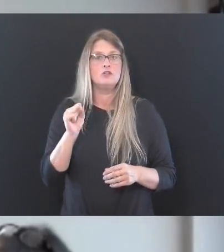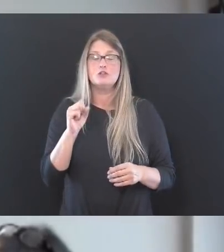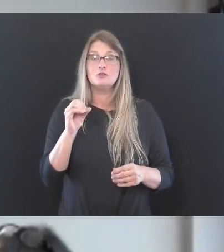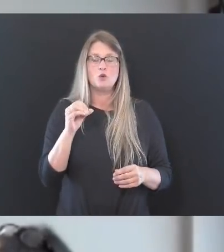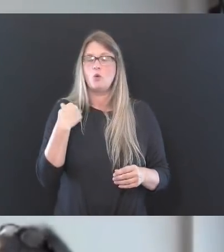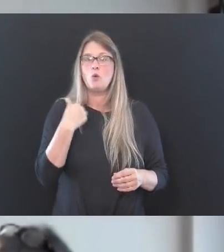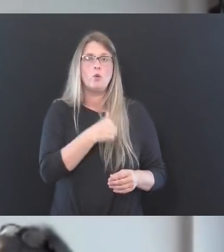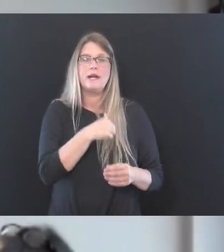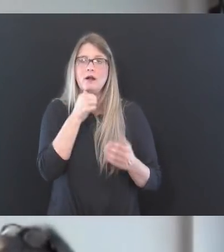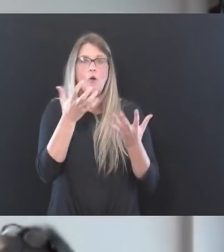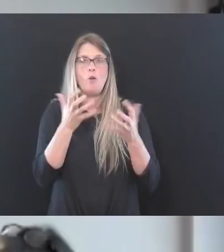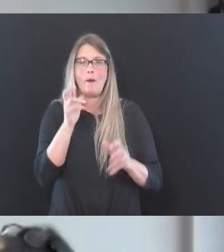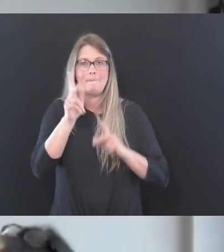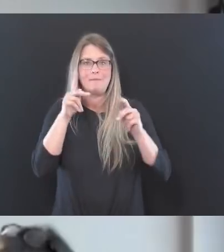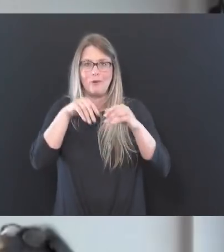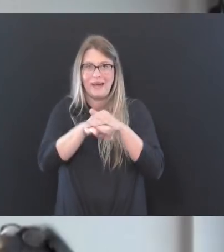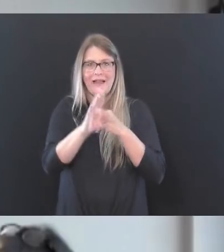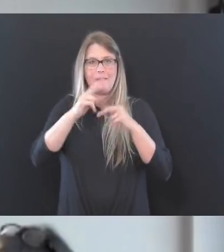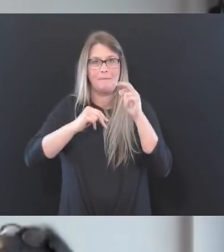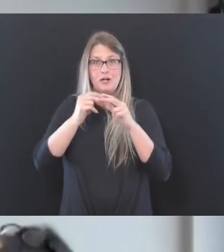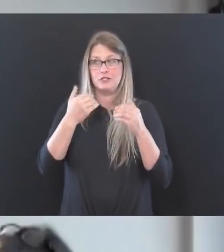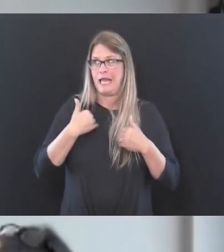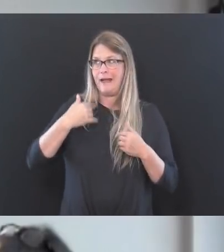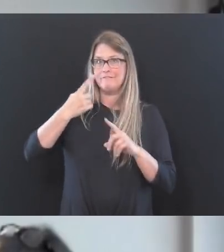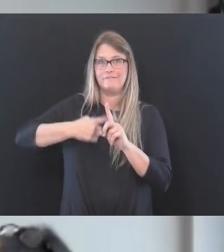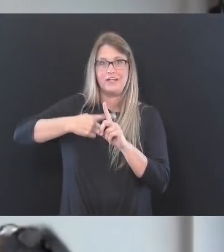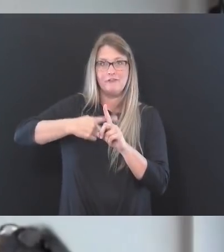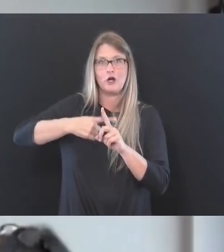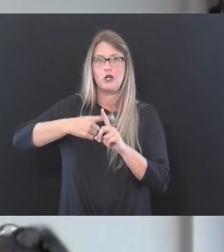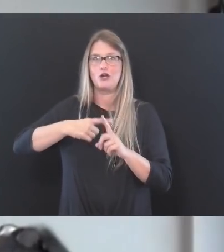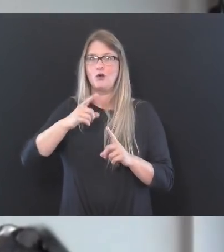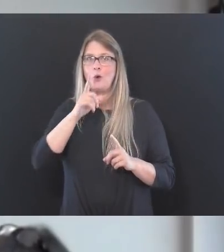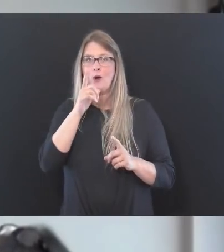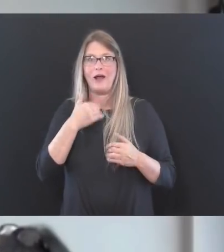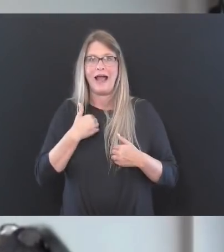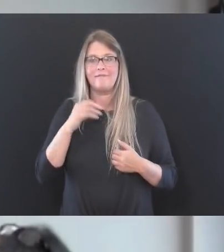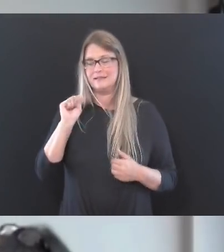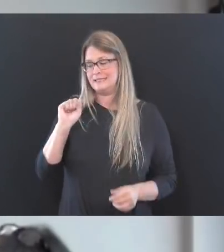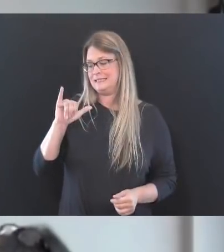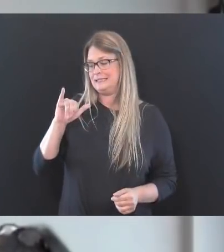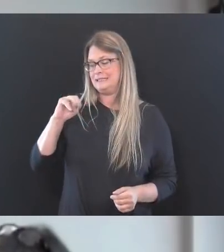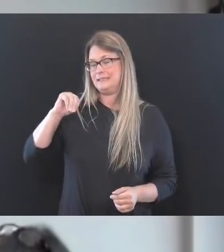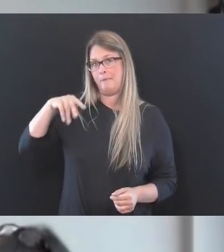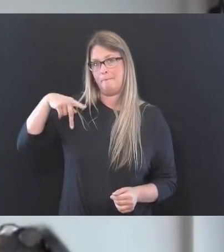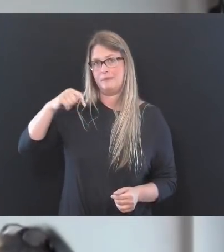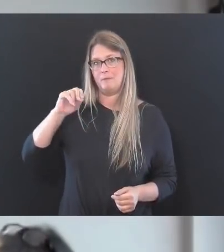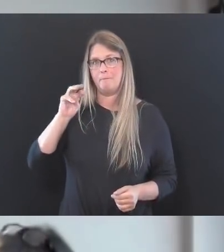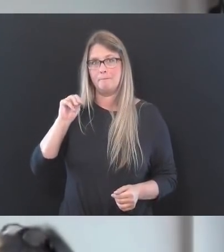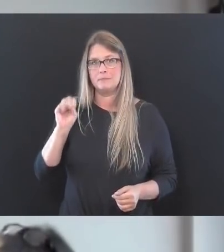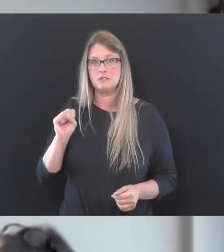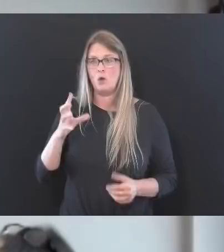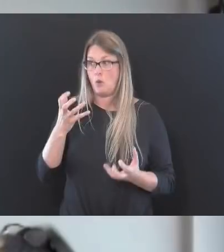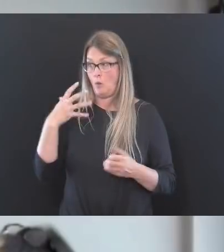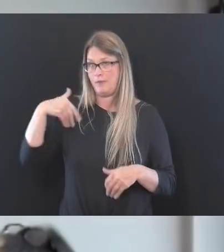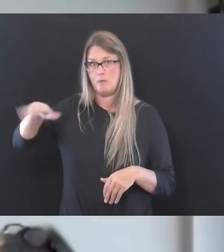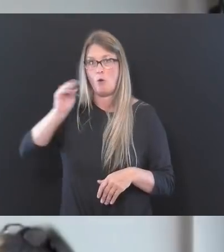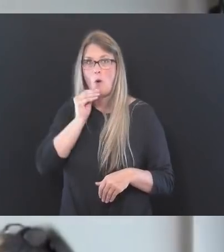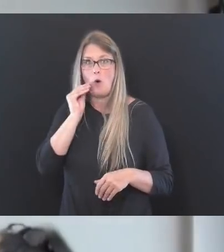in our buildings who have a fever and who have symptoms. We ask them to go home immediately